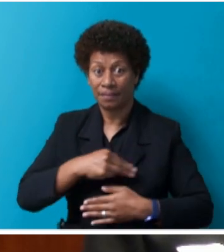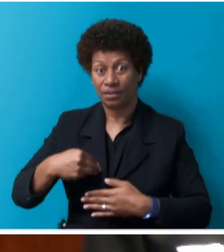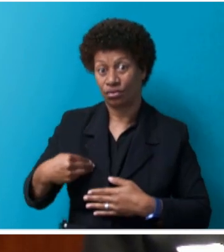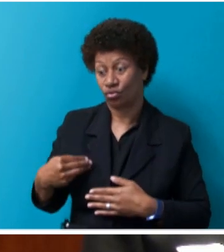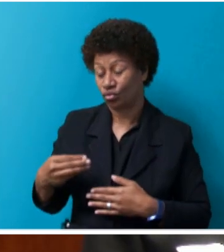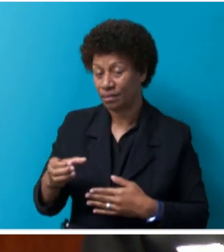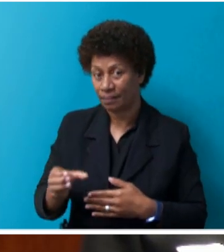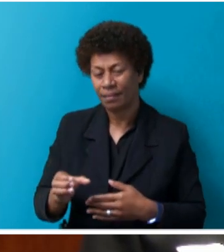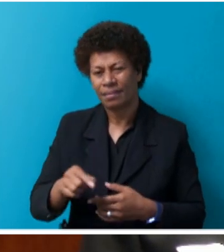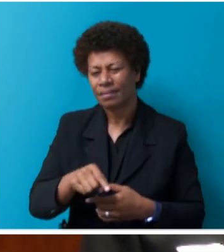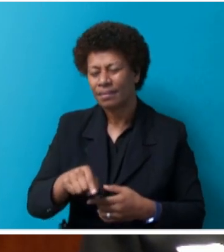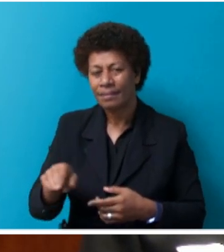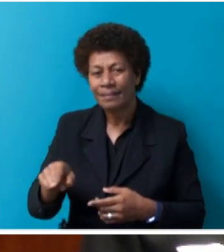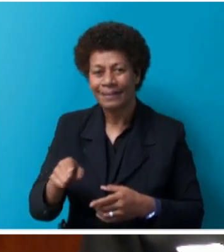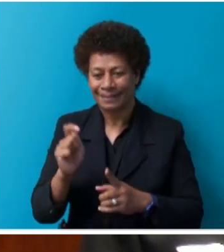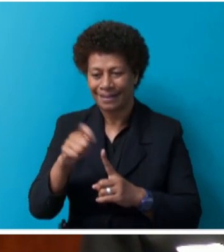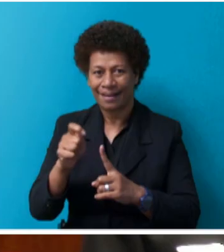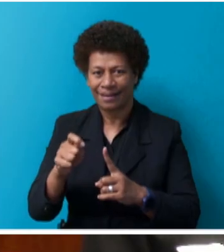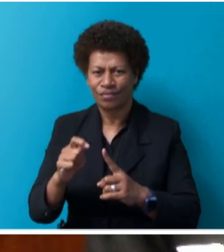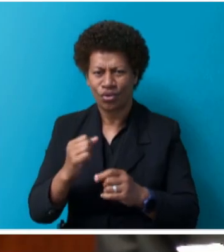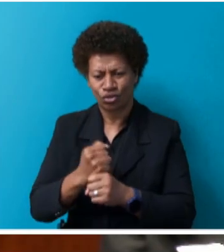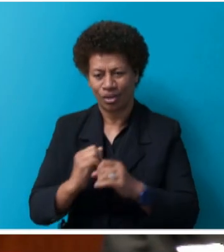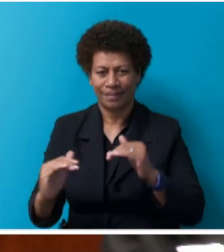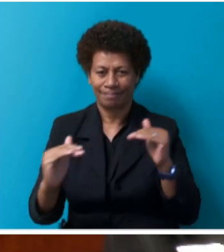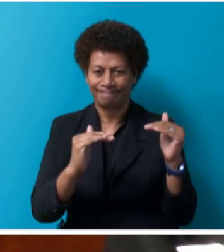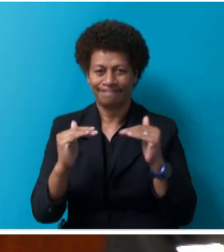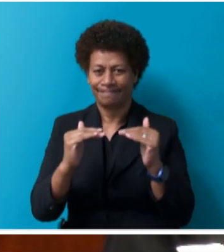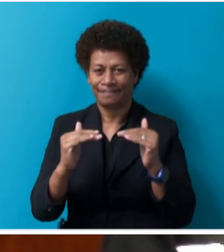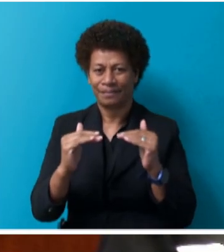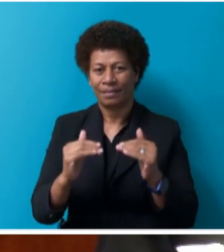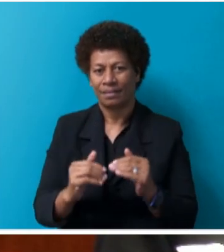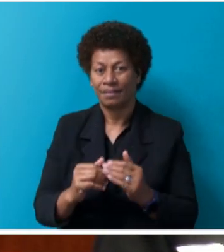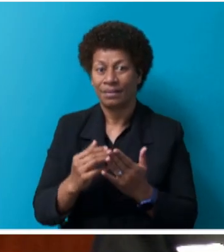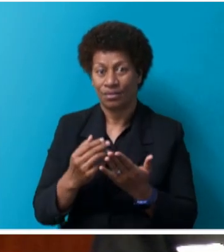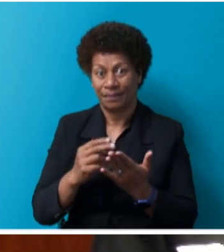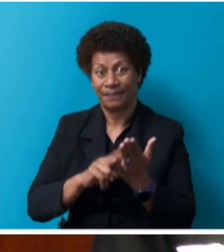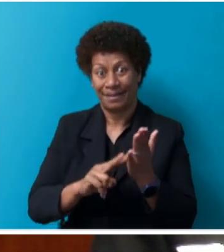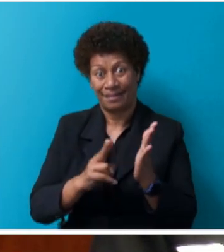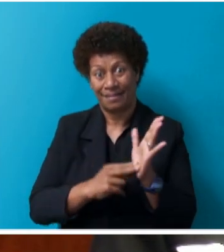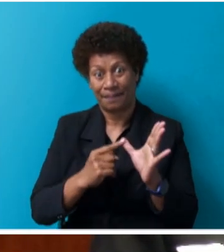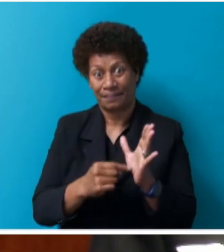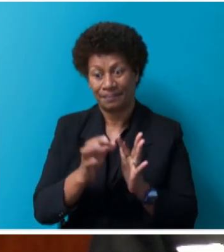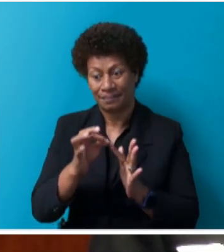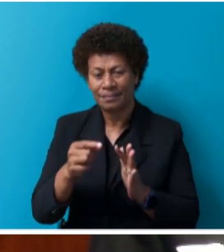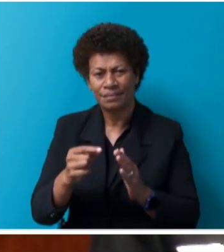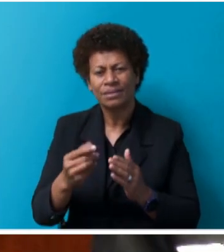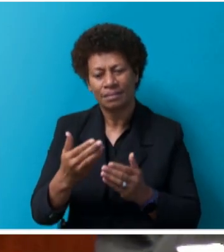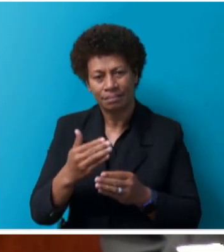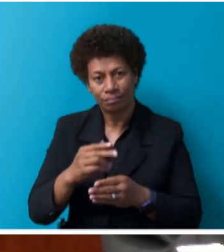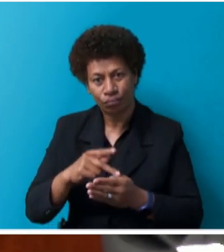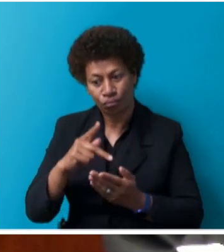has targets to advance gender equality and equity. WENAP will harmonize our activities and help monitor